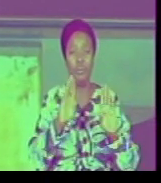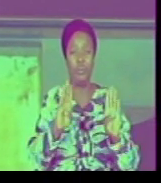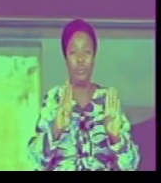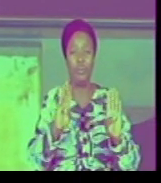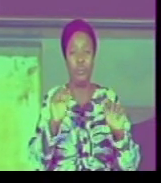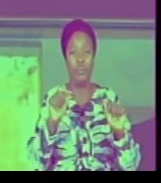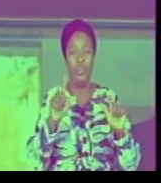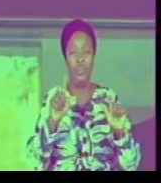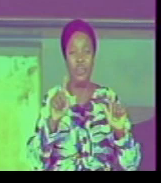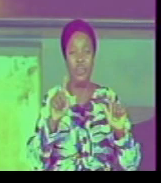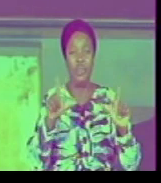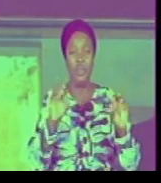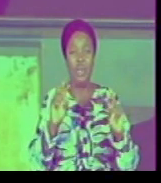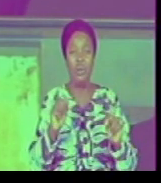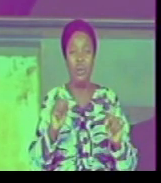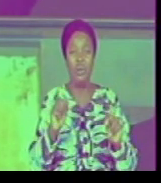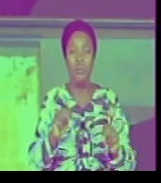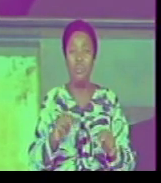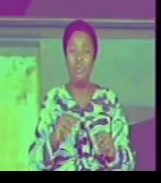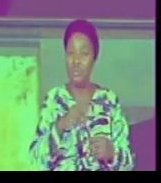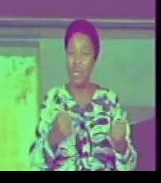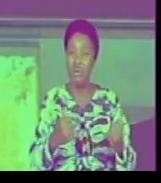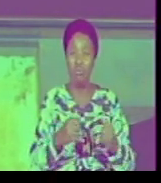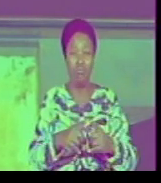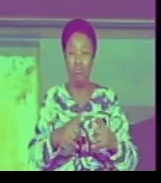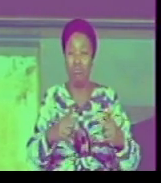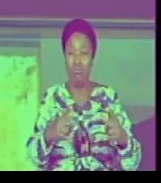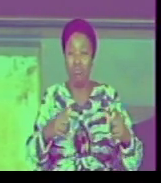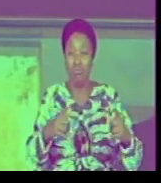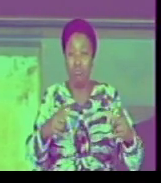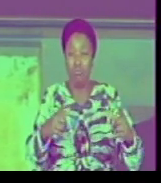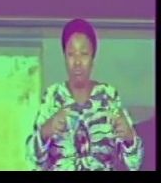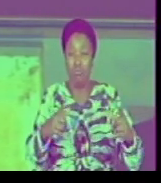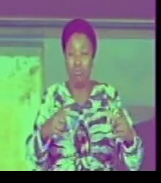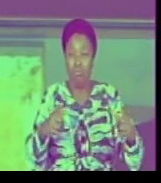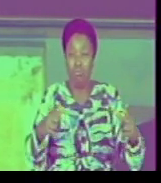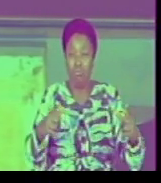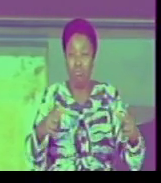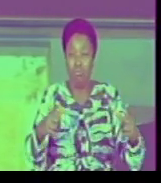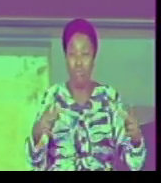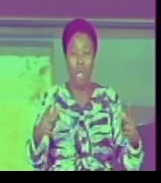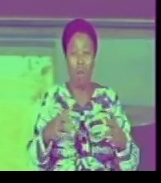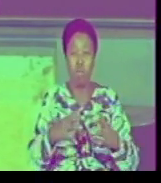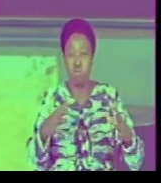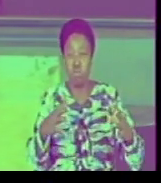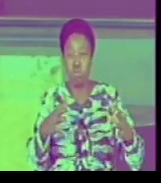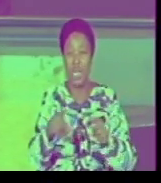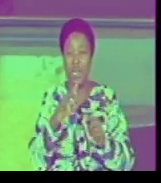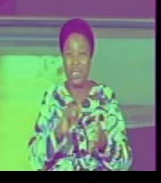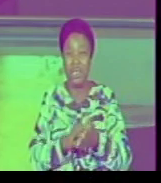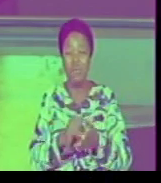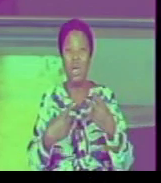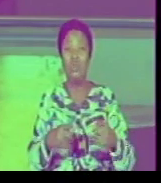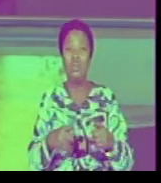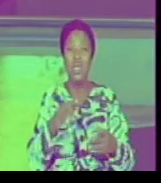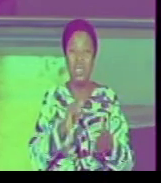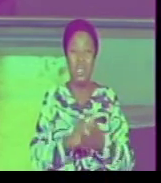it should take. And now it's gone. As you pump up yourself, no, you will